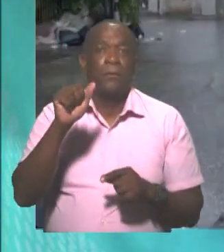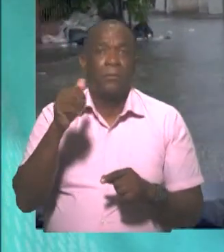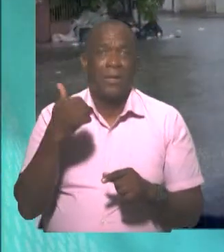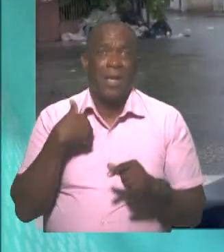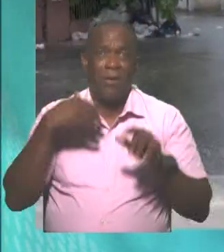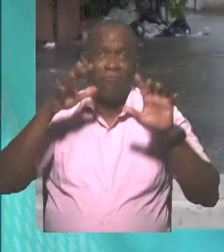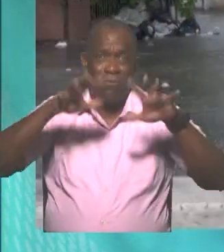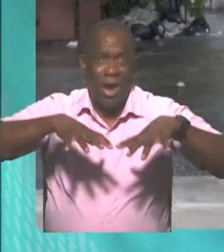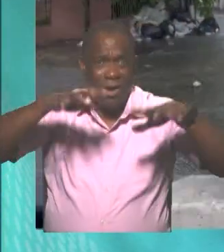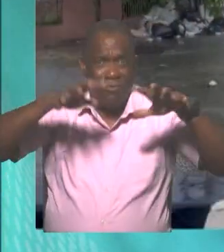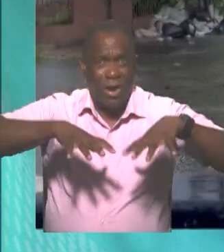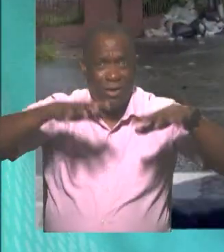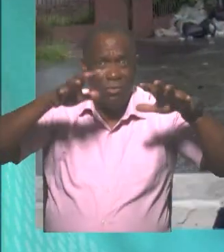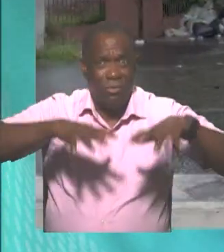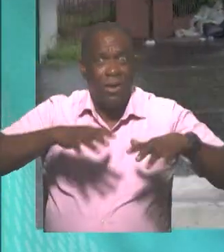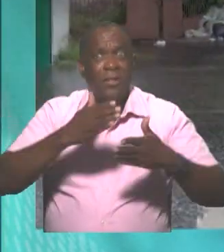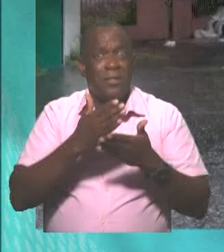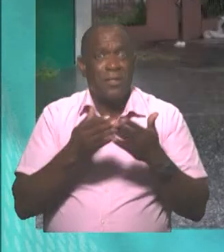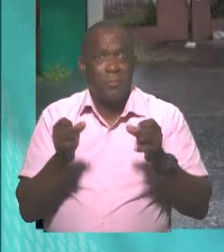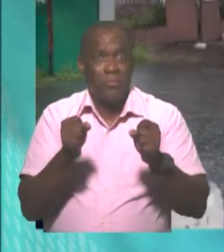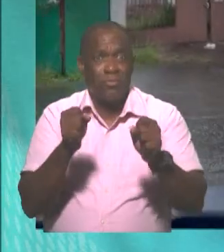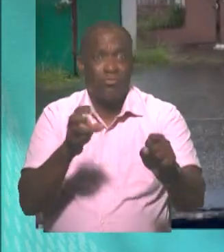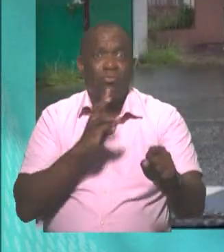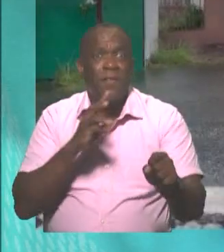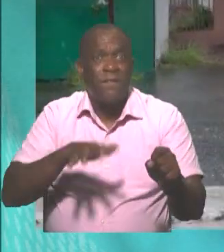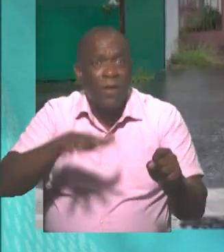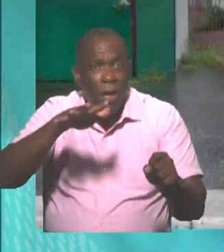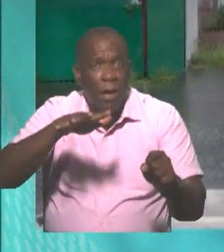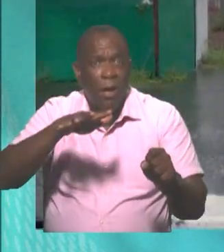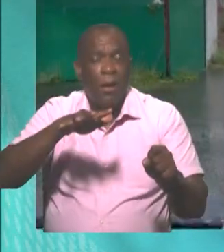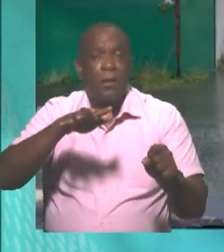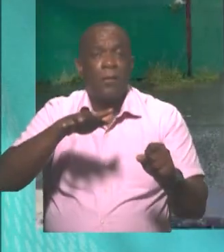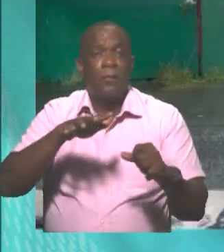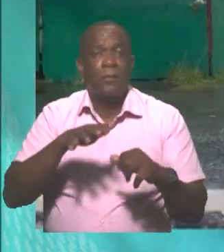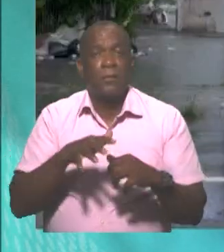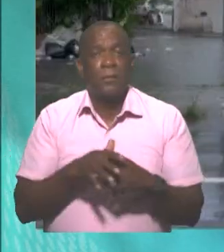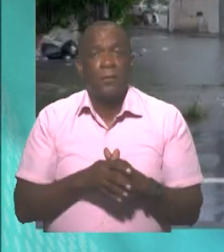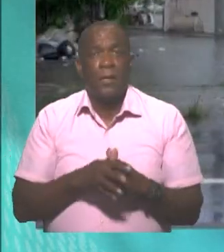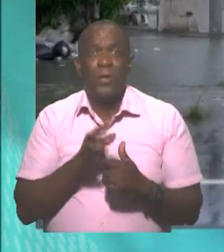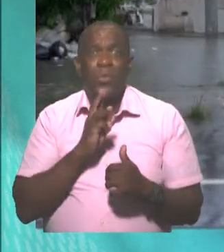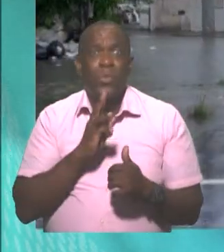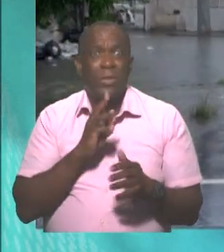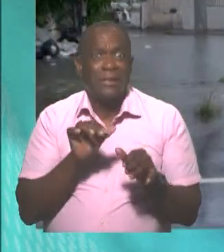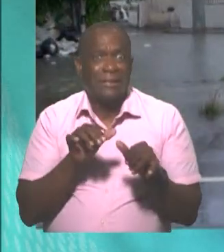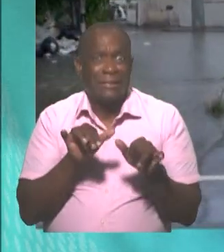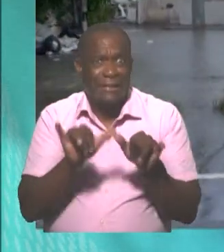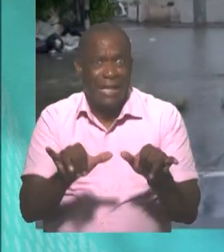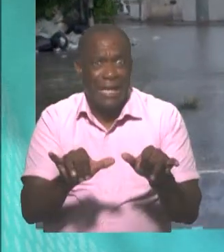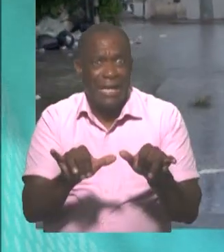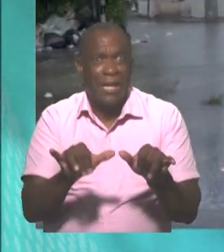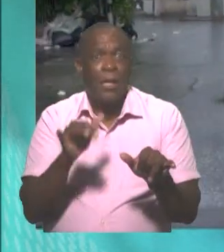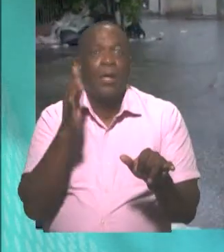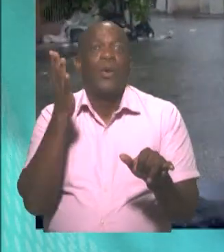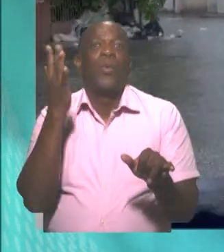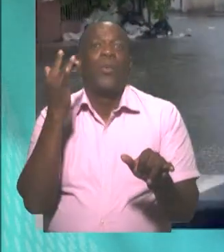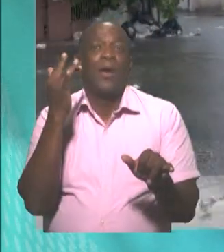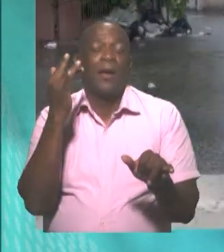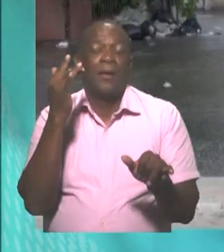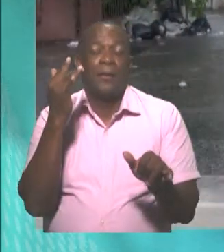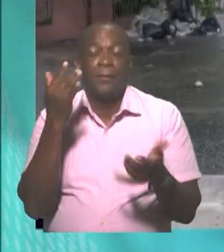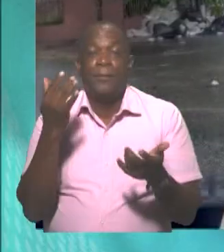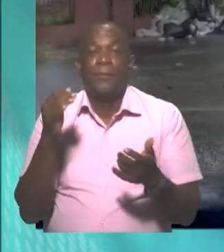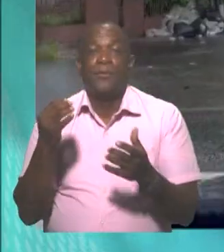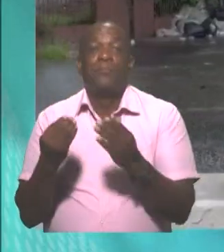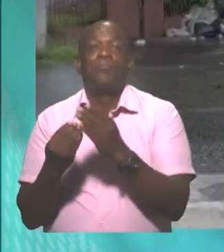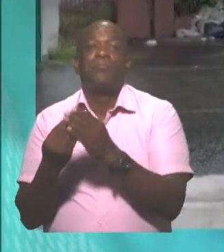reports of street or flash flooding, which took a bit longer to subside because of those higher spring tide